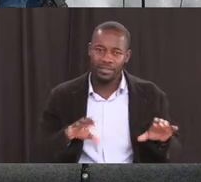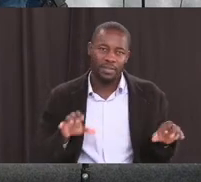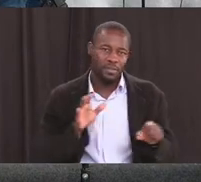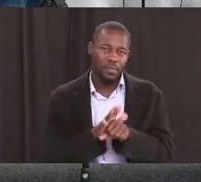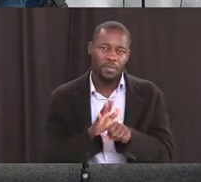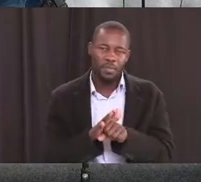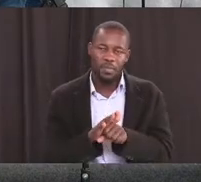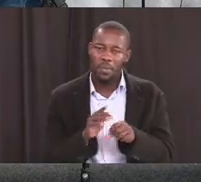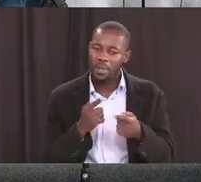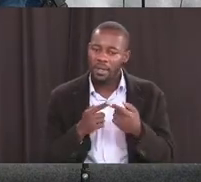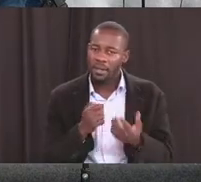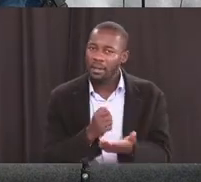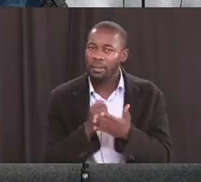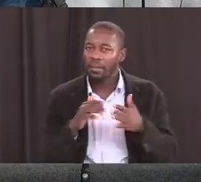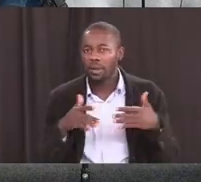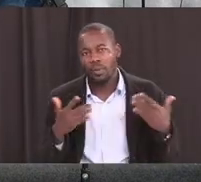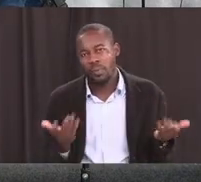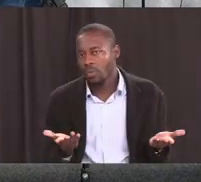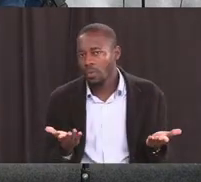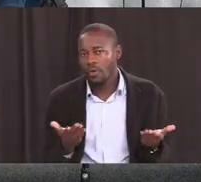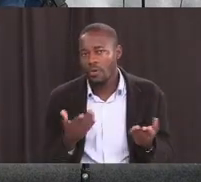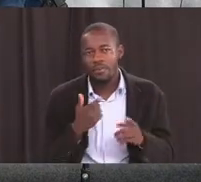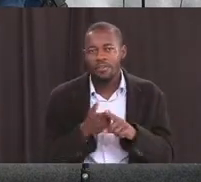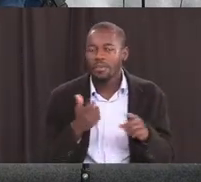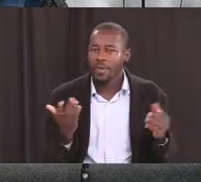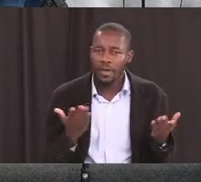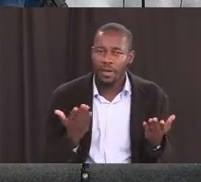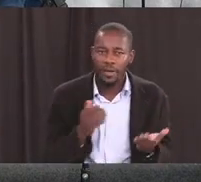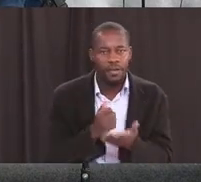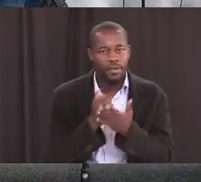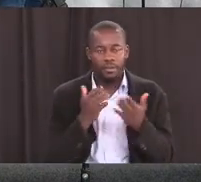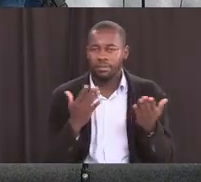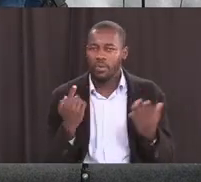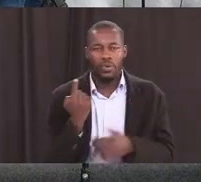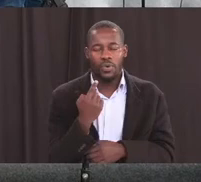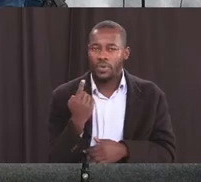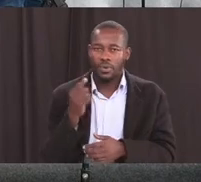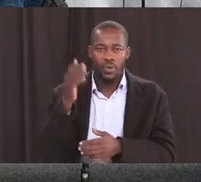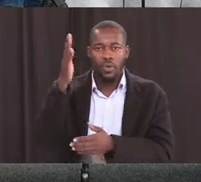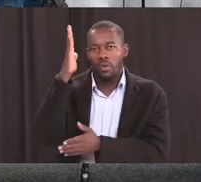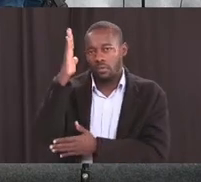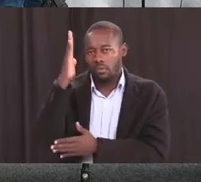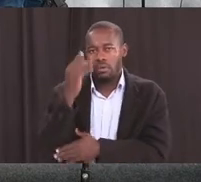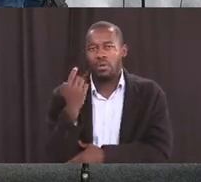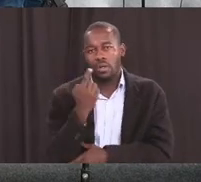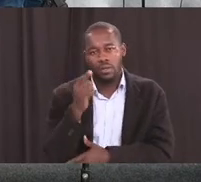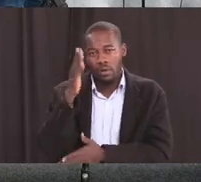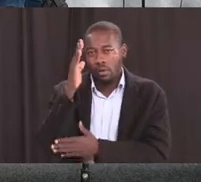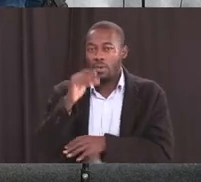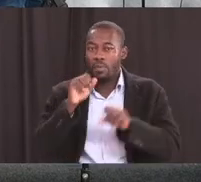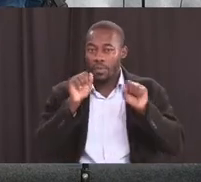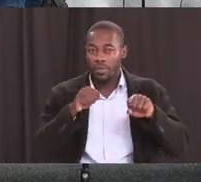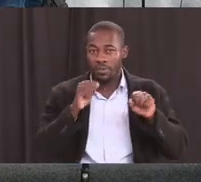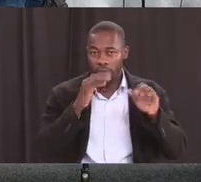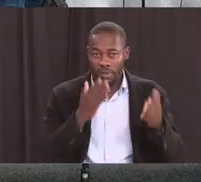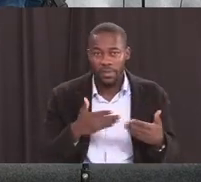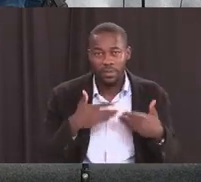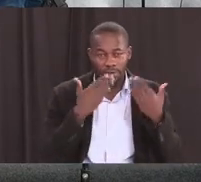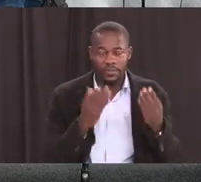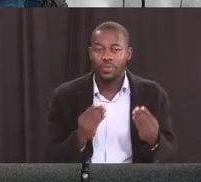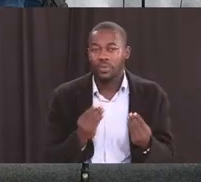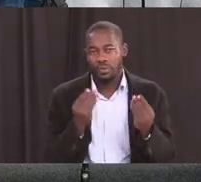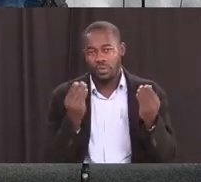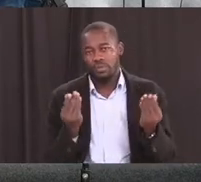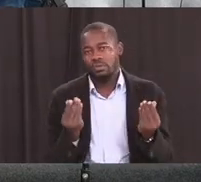through. Where else can we go? You have the words of life. Infuse your life in us this morning, Lord, and cause us to come alive in